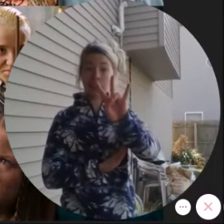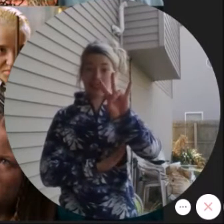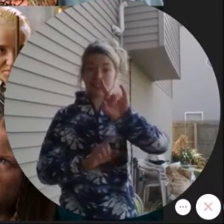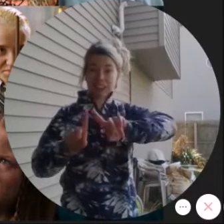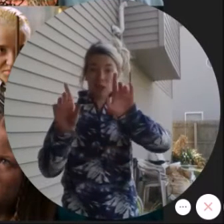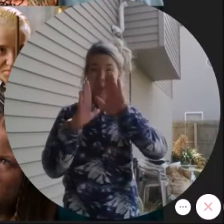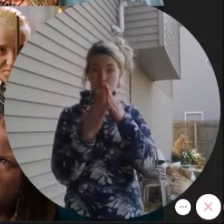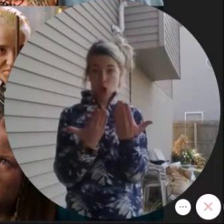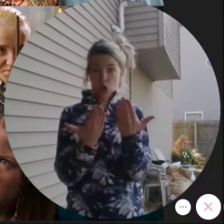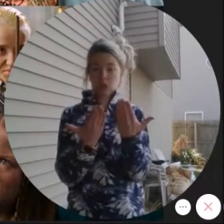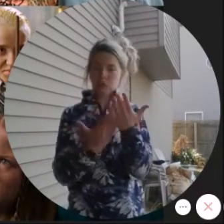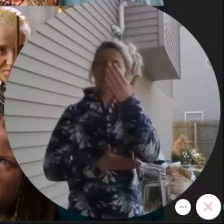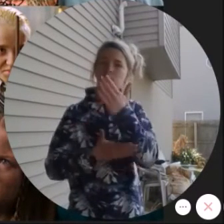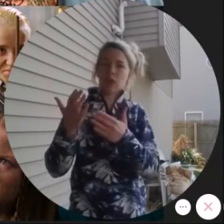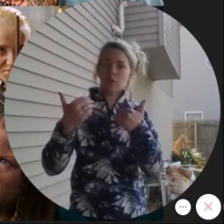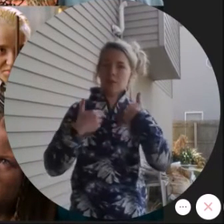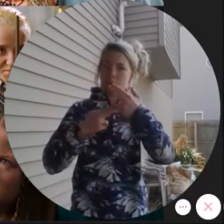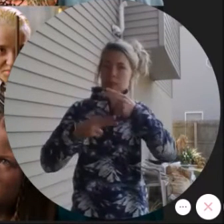because so many different characters show up,